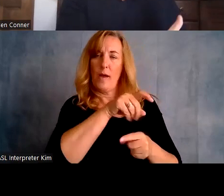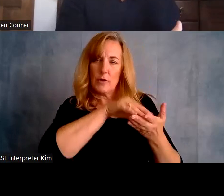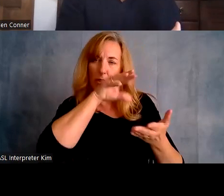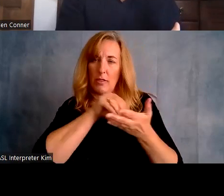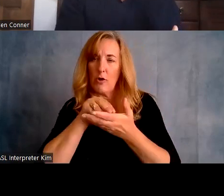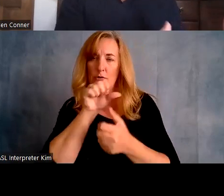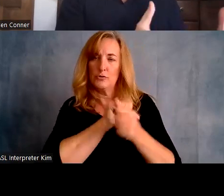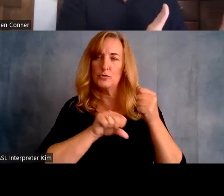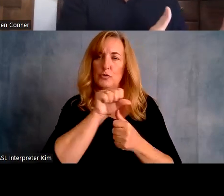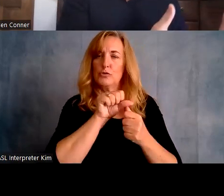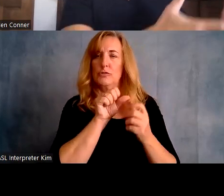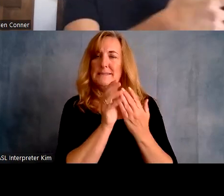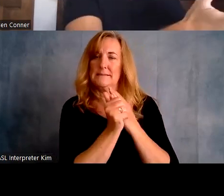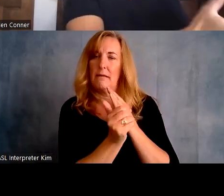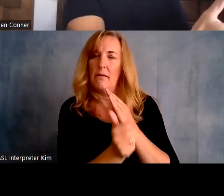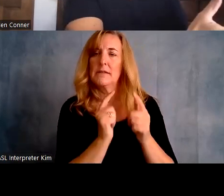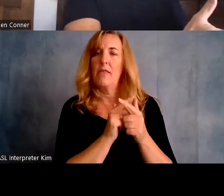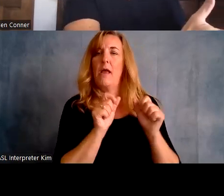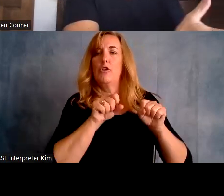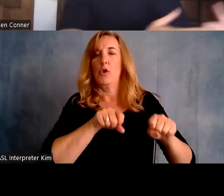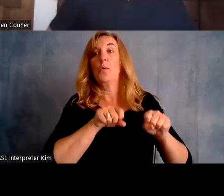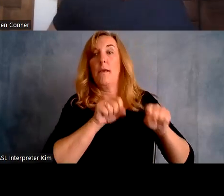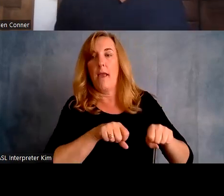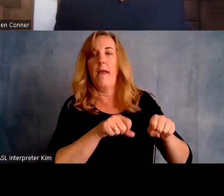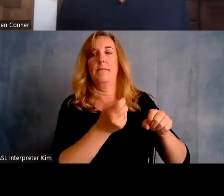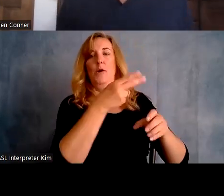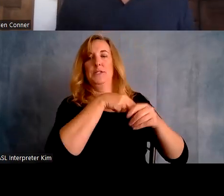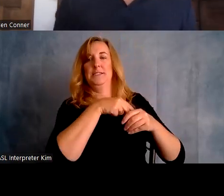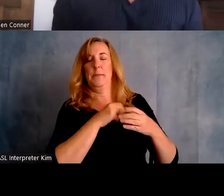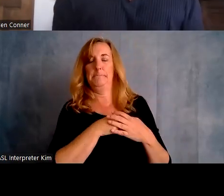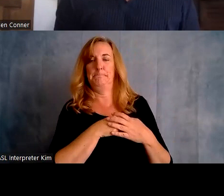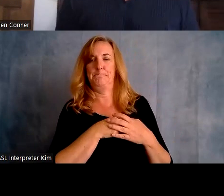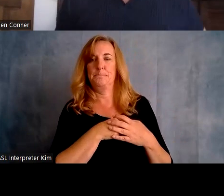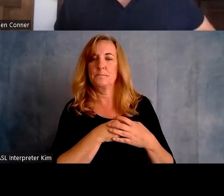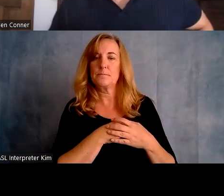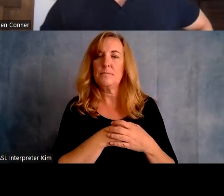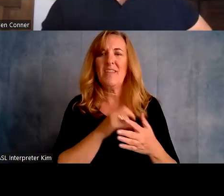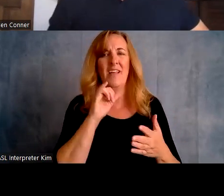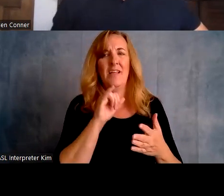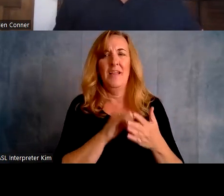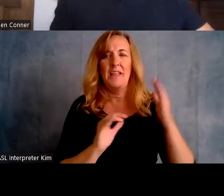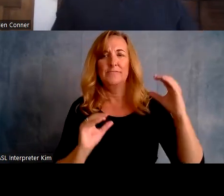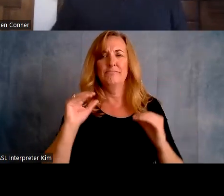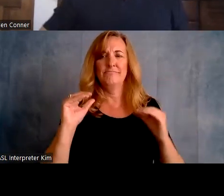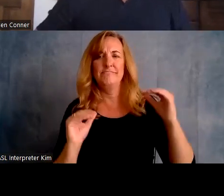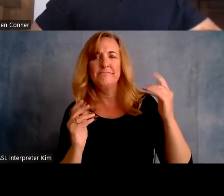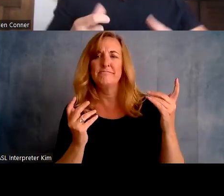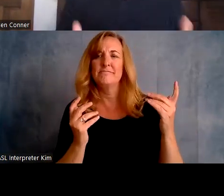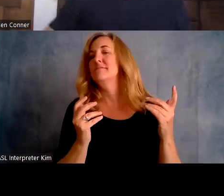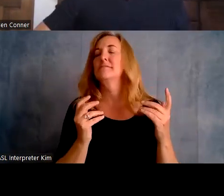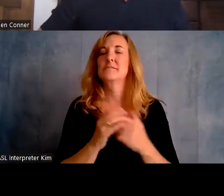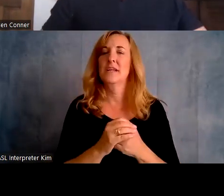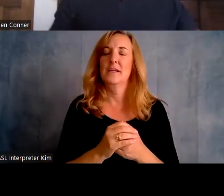social skills, and then you can participate. And that's the ableist approach to hospitality. That in order